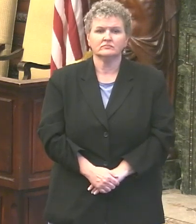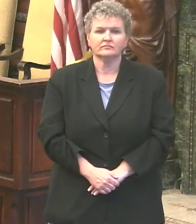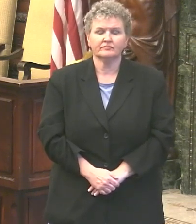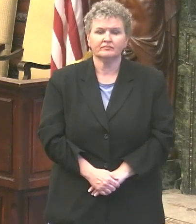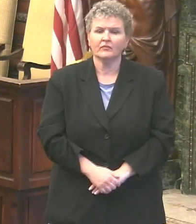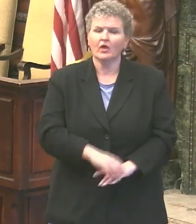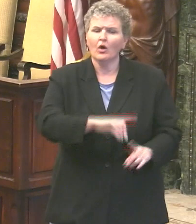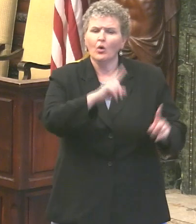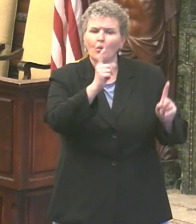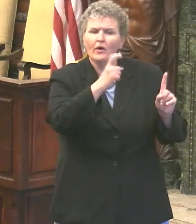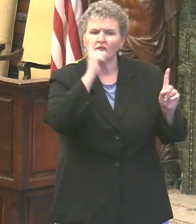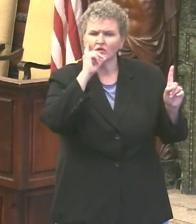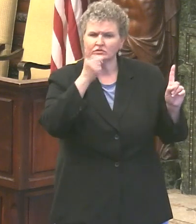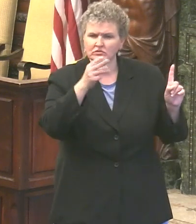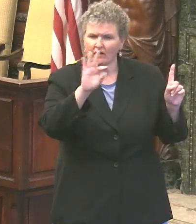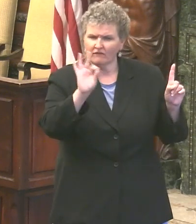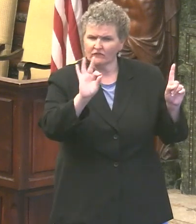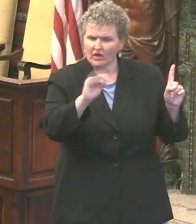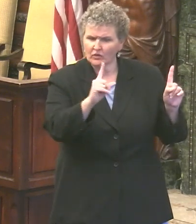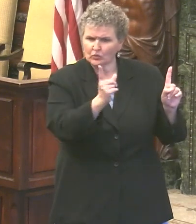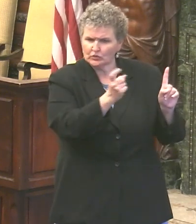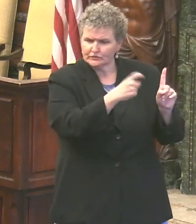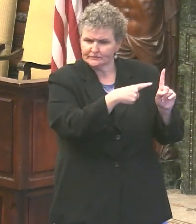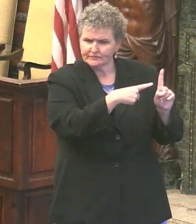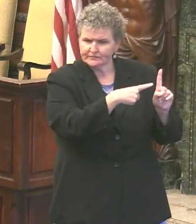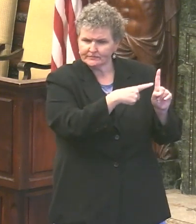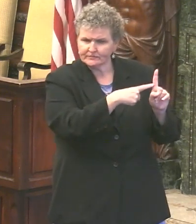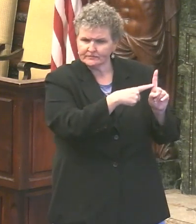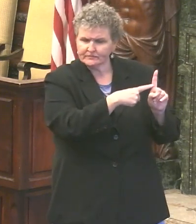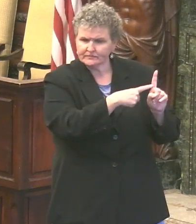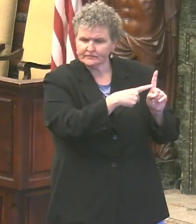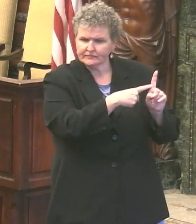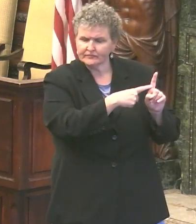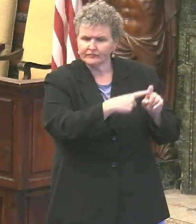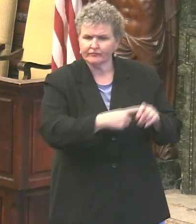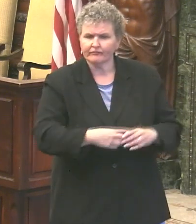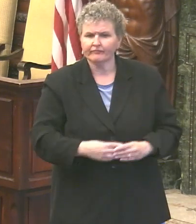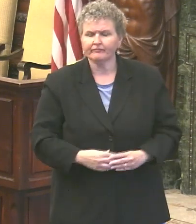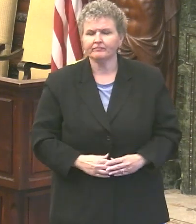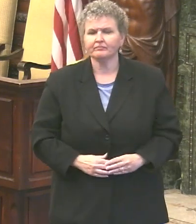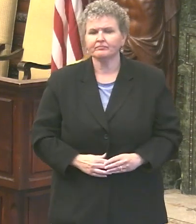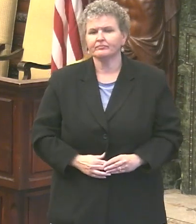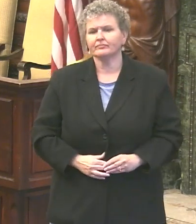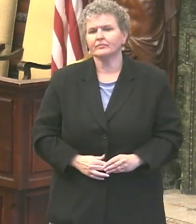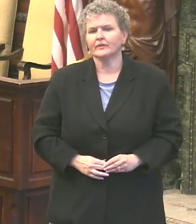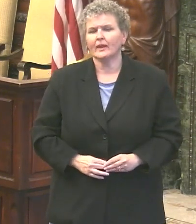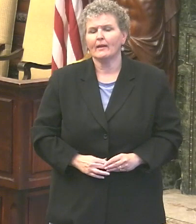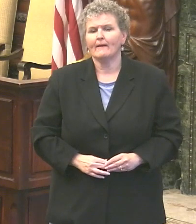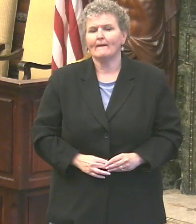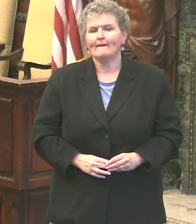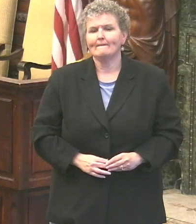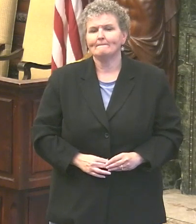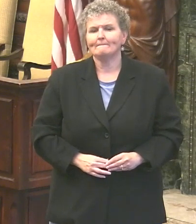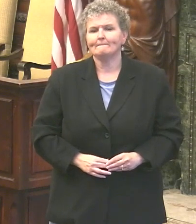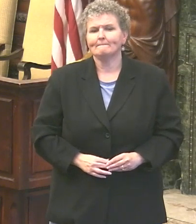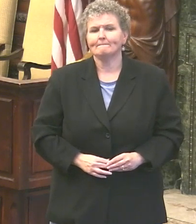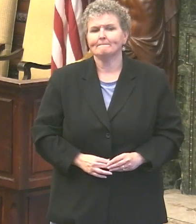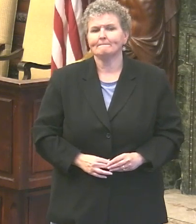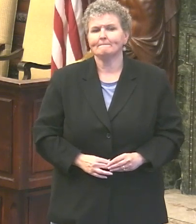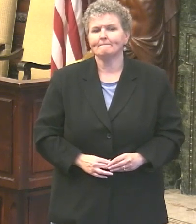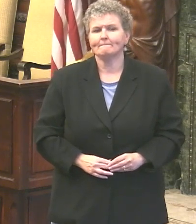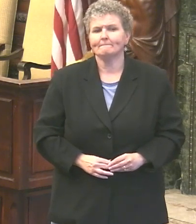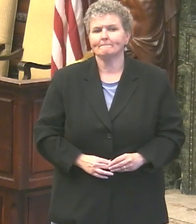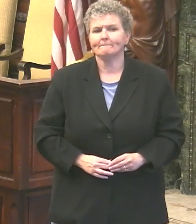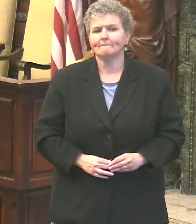is for Dr. Farley. Dr. Farley, amongst the general public, there are still some doubts as to the use of the masks, and some of the parents are saying that they will